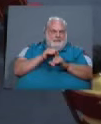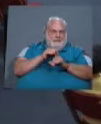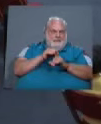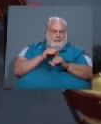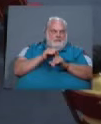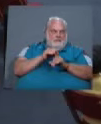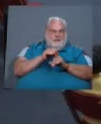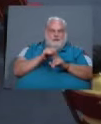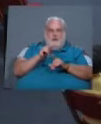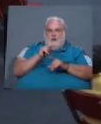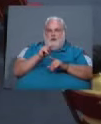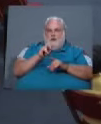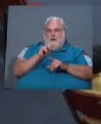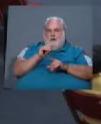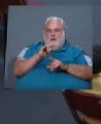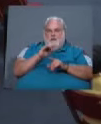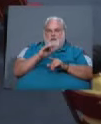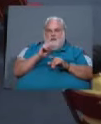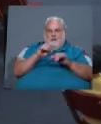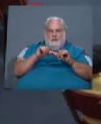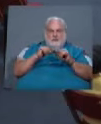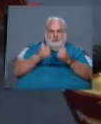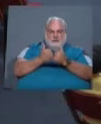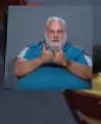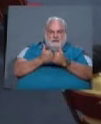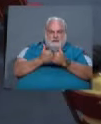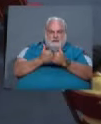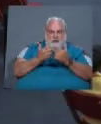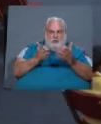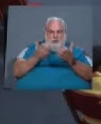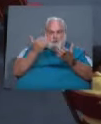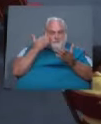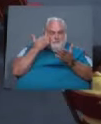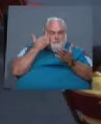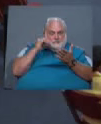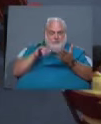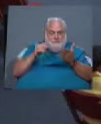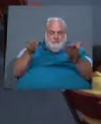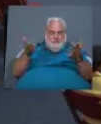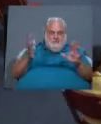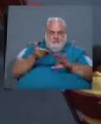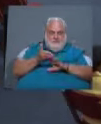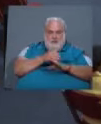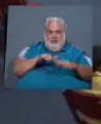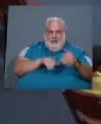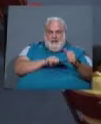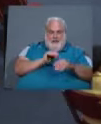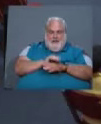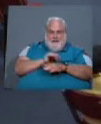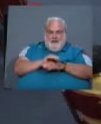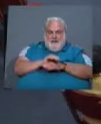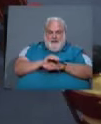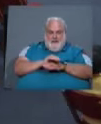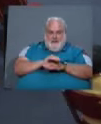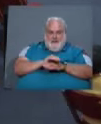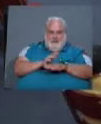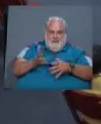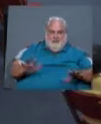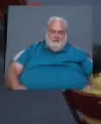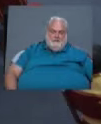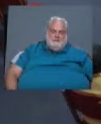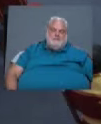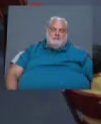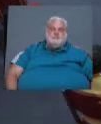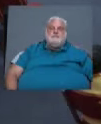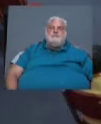a notification that there was a neighborhood association. I want this to be settled tonight before I leave here, unless I can sell it after I